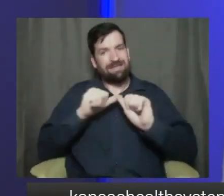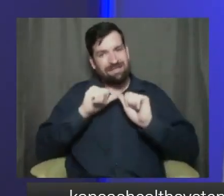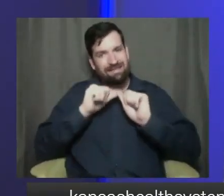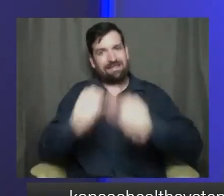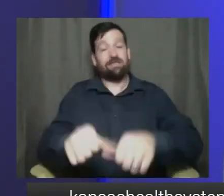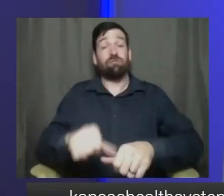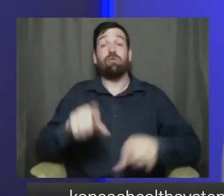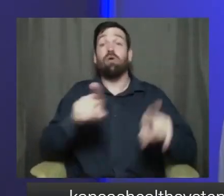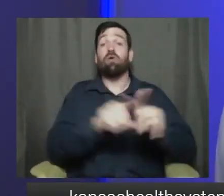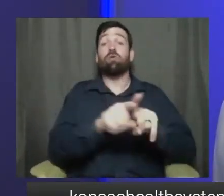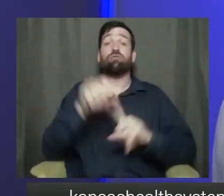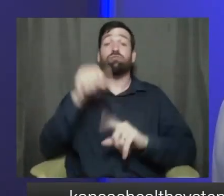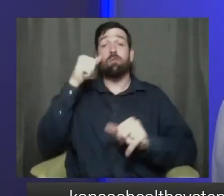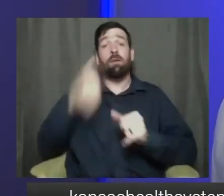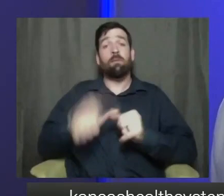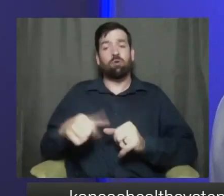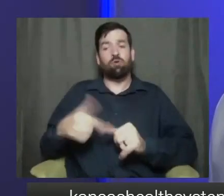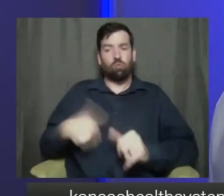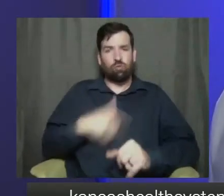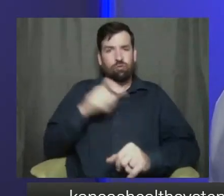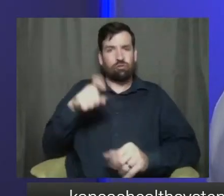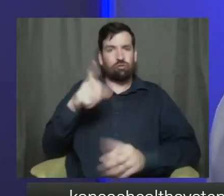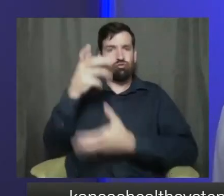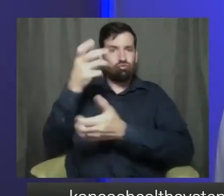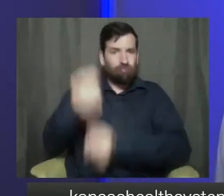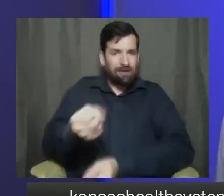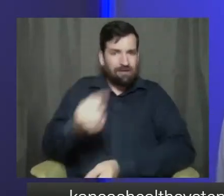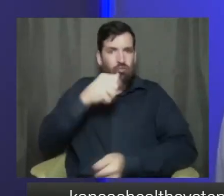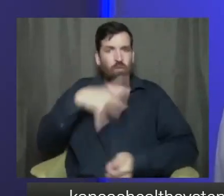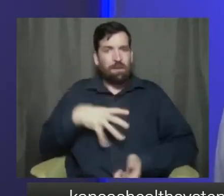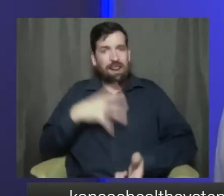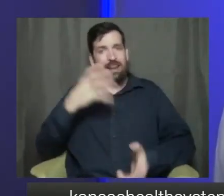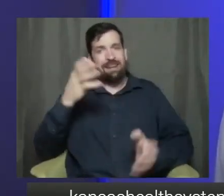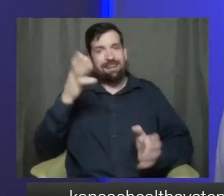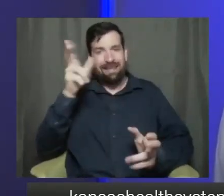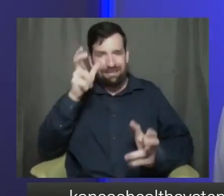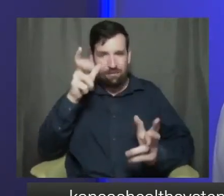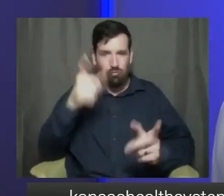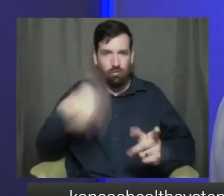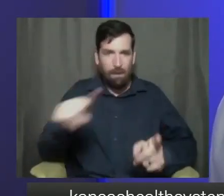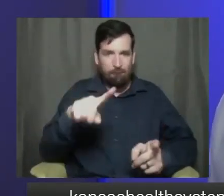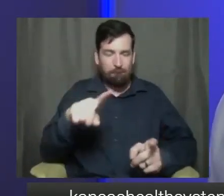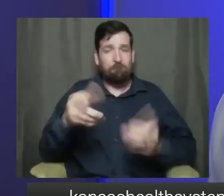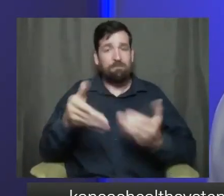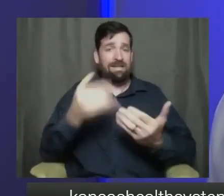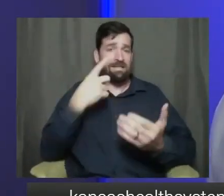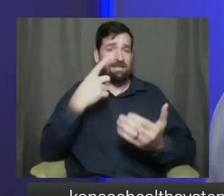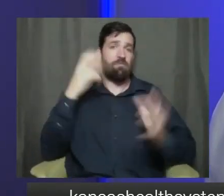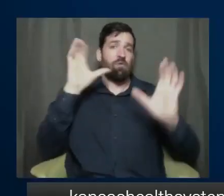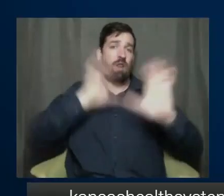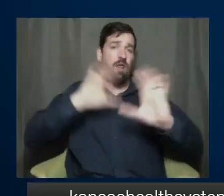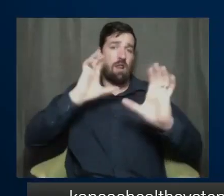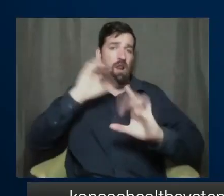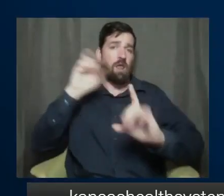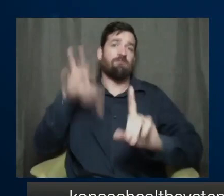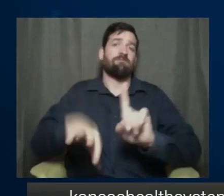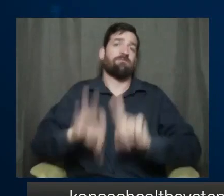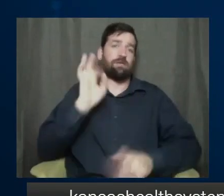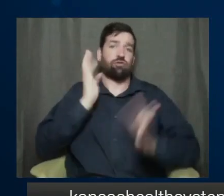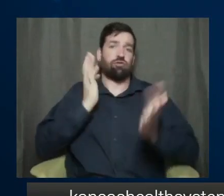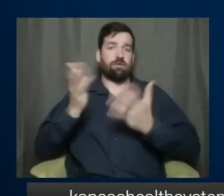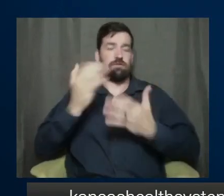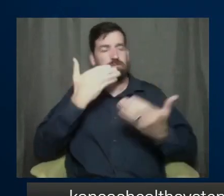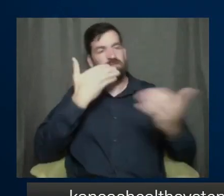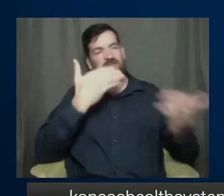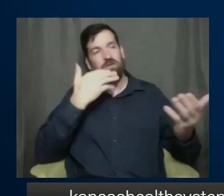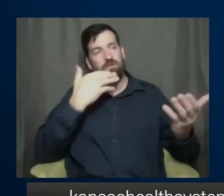we should trust women, we should listen to them, and we should make it easy for them to seek the services and resources needed. Thank you for being with us